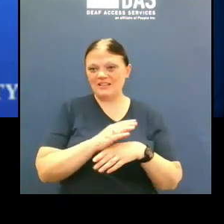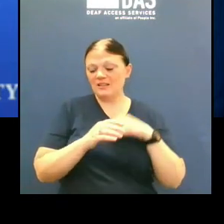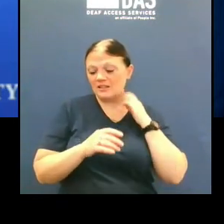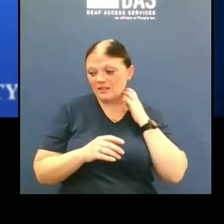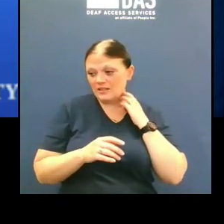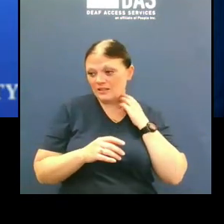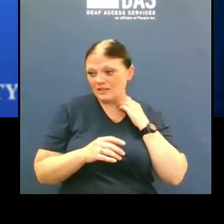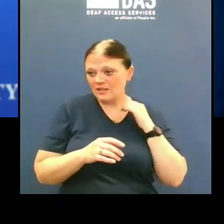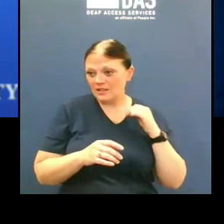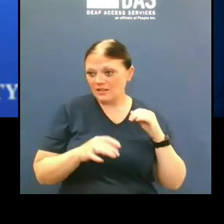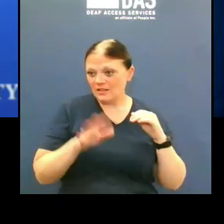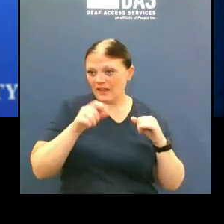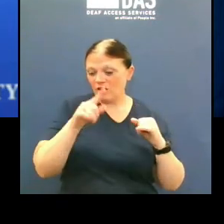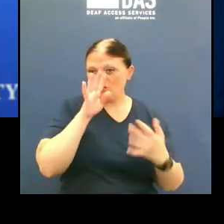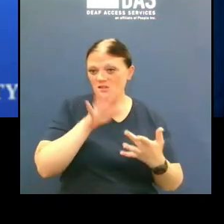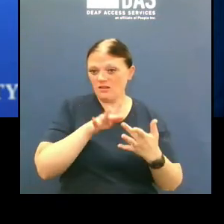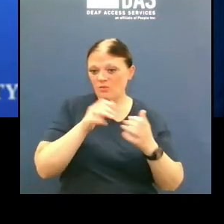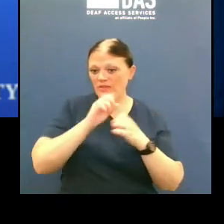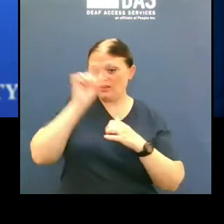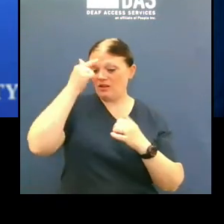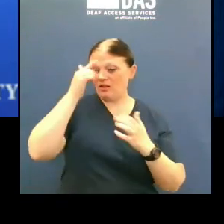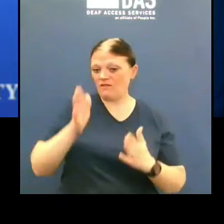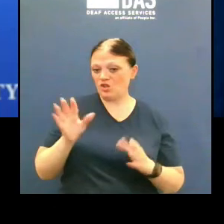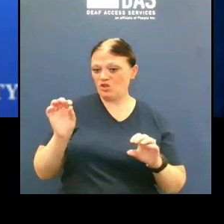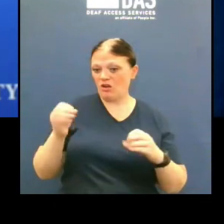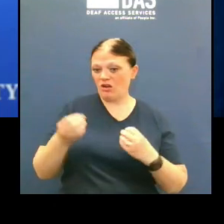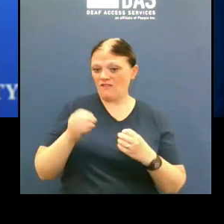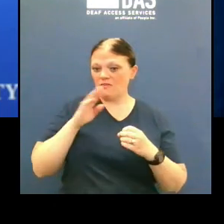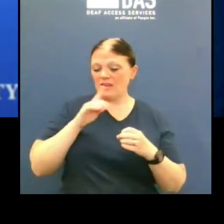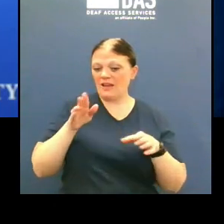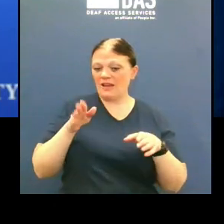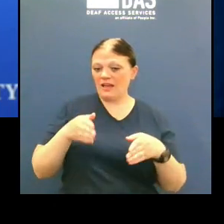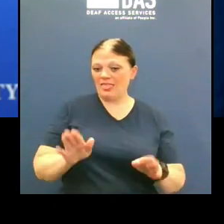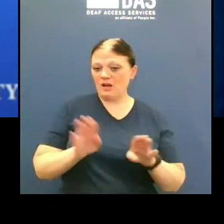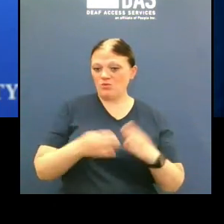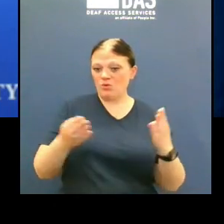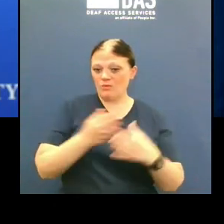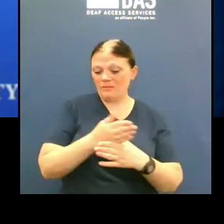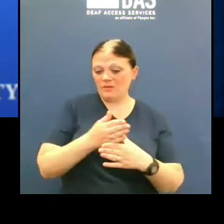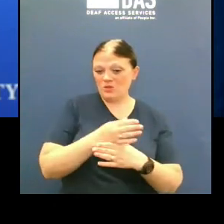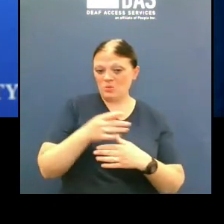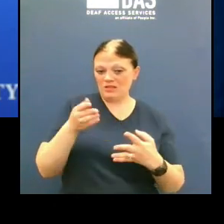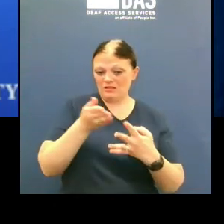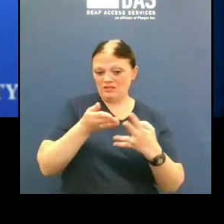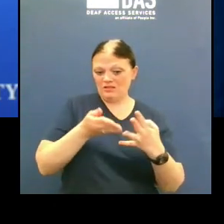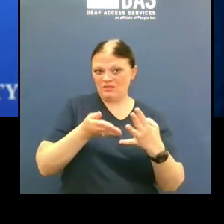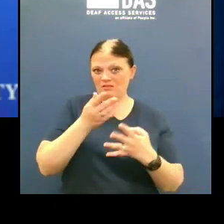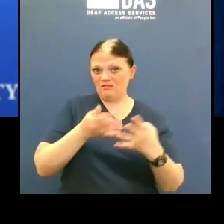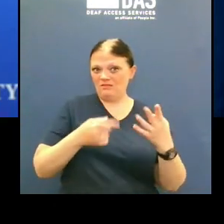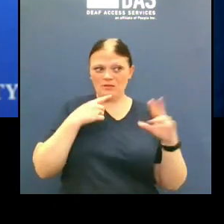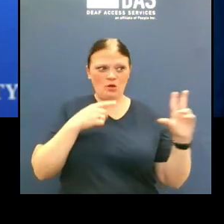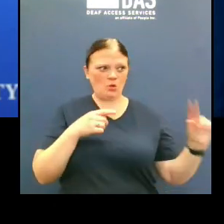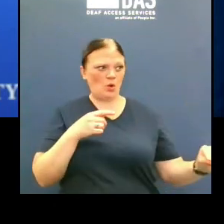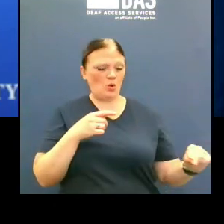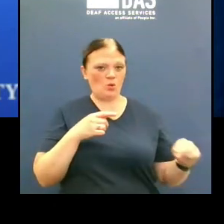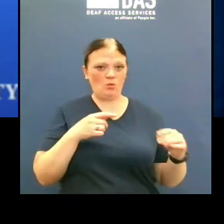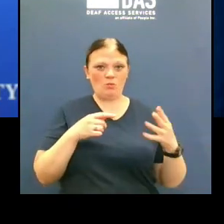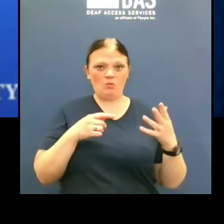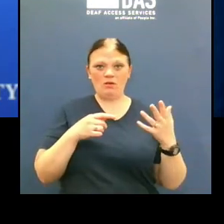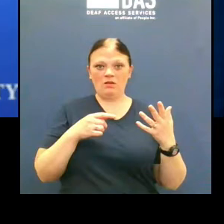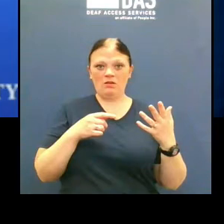you've been in touch with the governor's office that might be allowed to open in between phases? That you've heard about, anything that they're